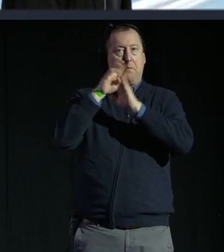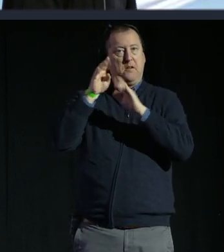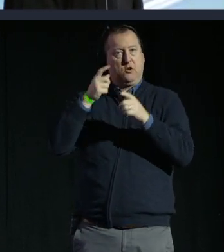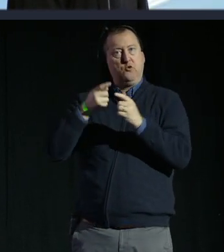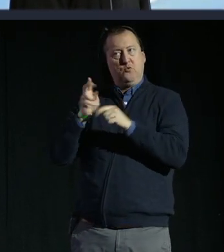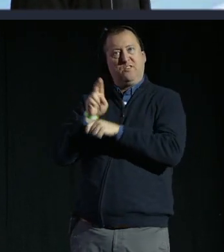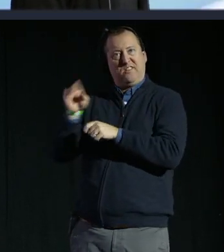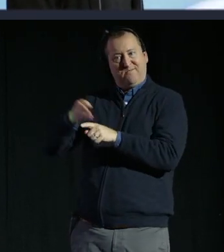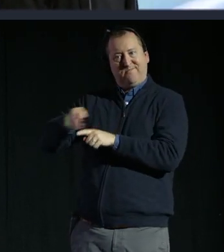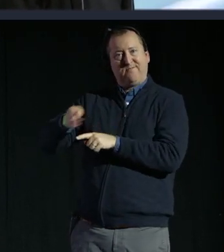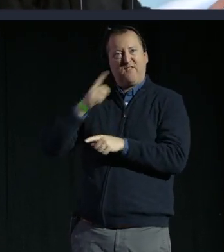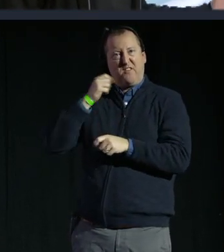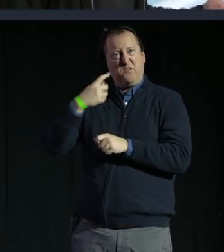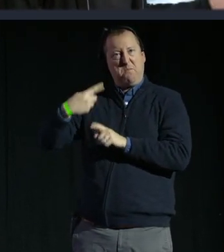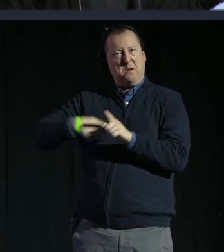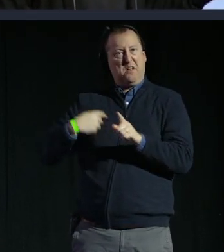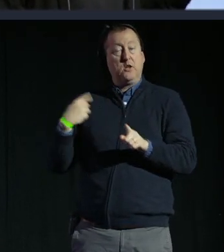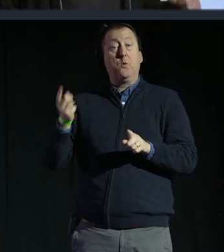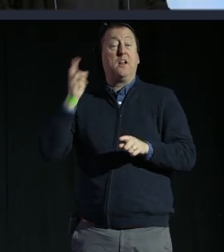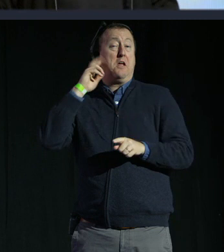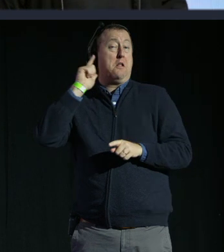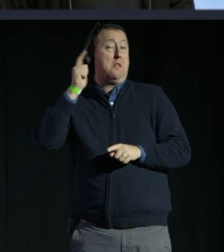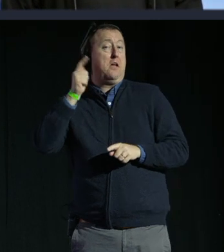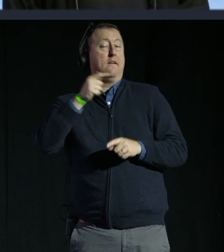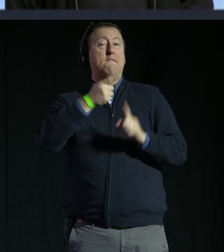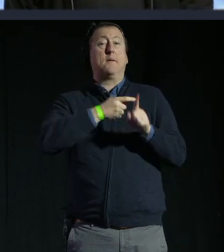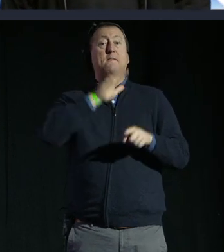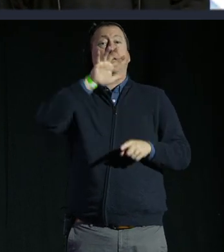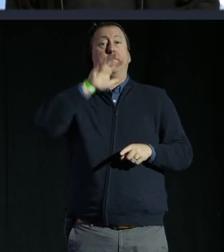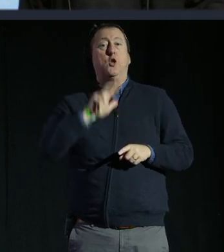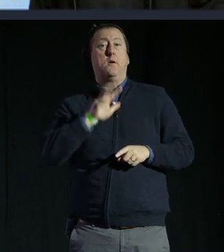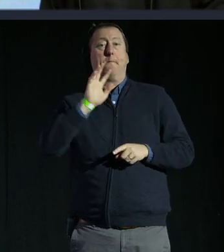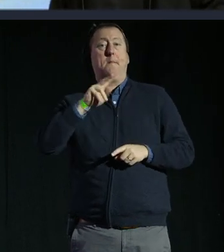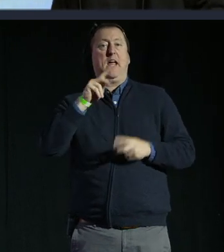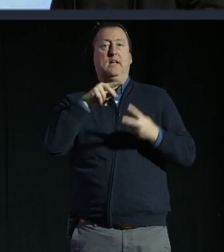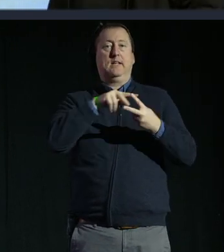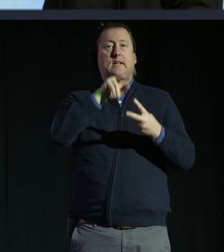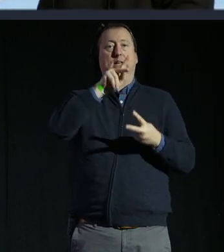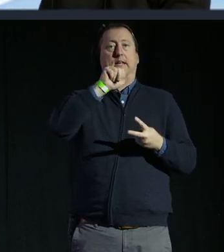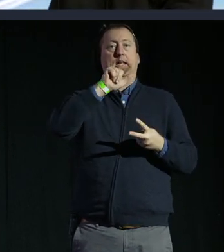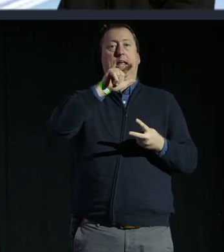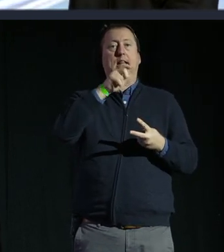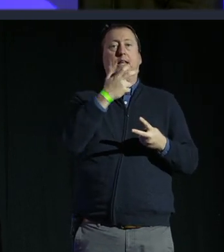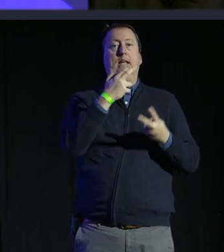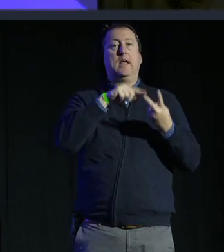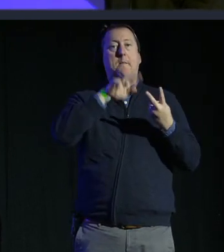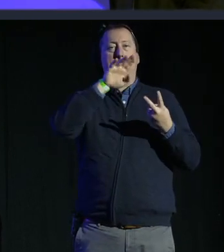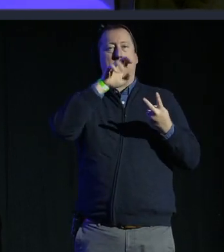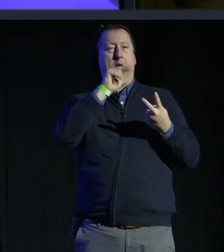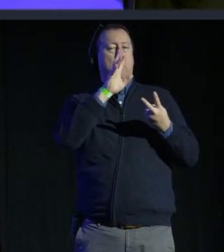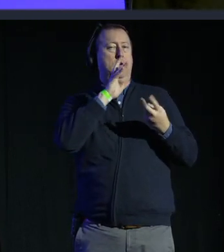now. And you'll hear from Kaylee and Ben at Fifth Third Bank on this in a few minutes.